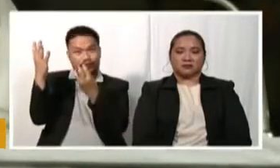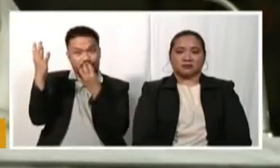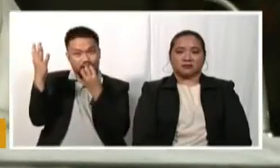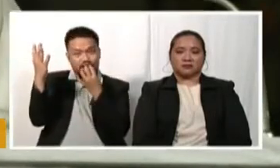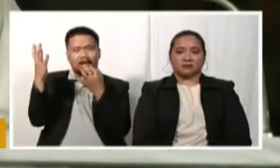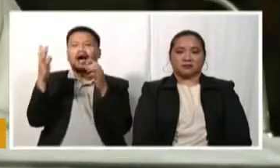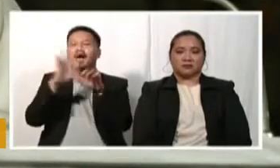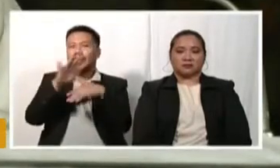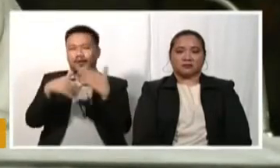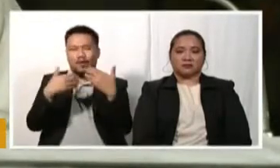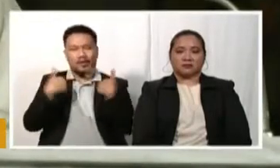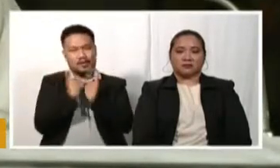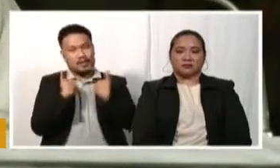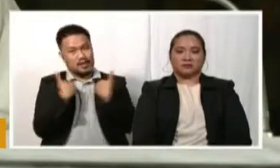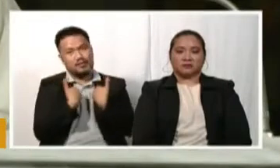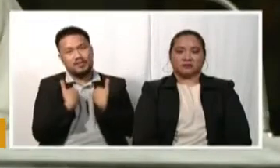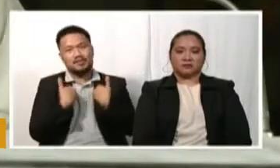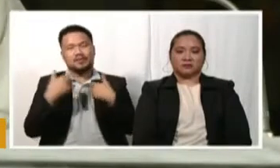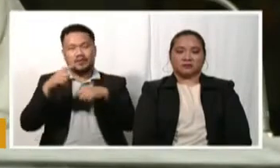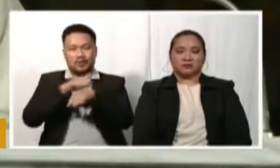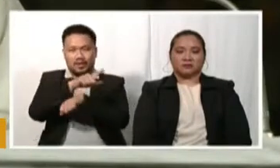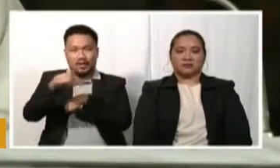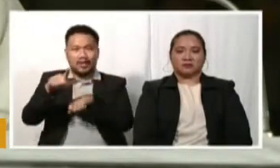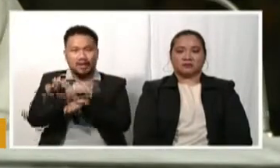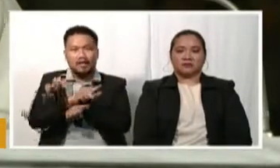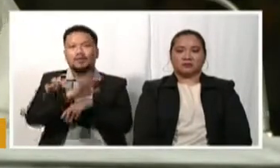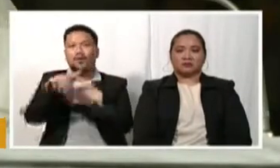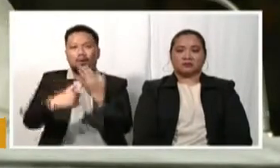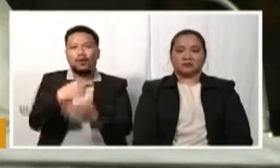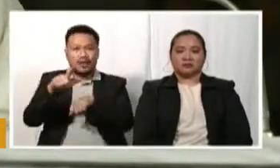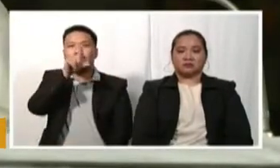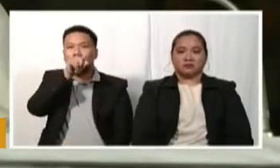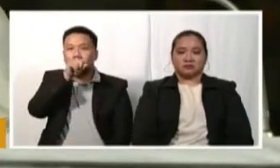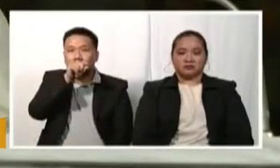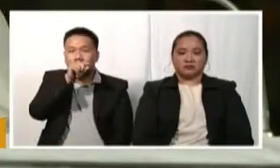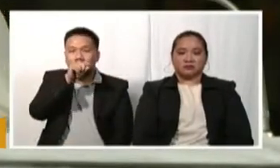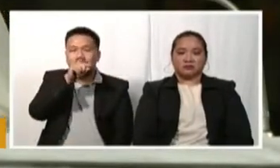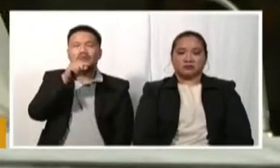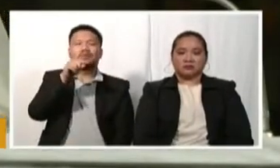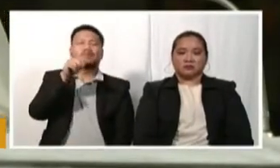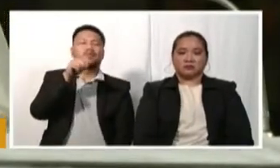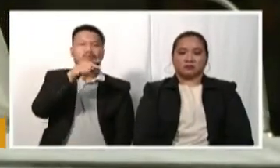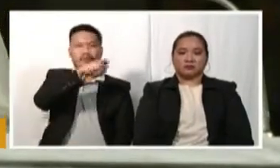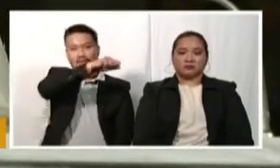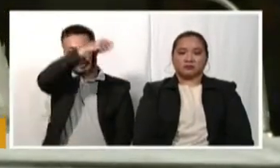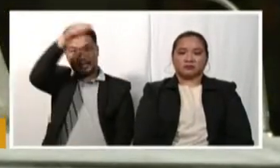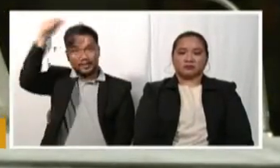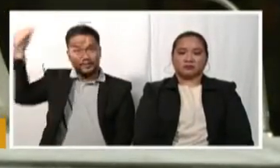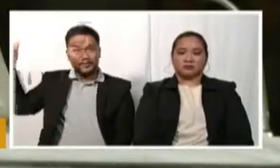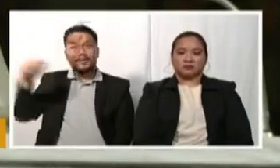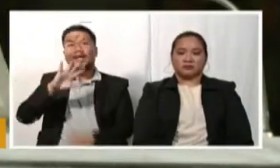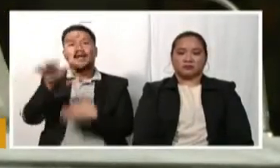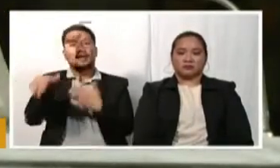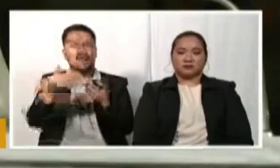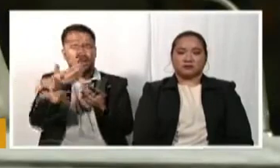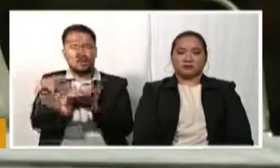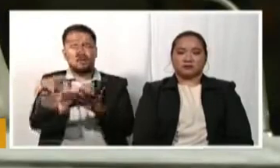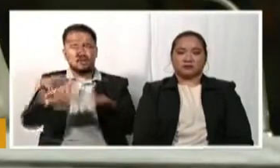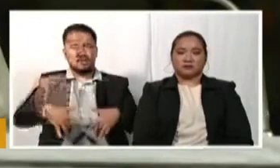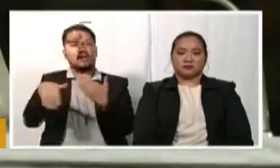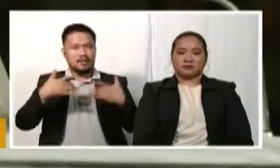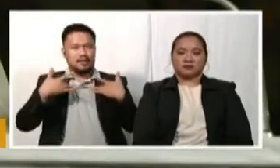And all the animals of the land, all the birds of the air, and all the living